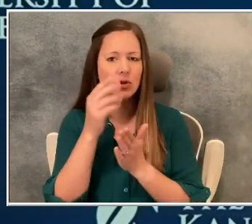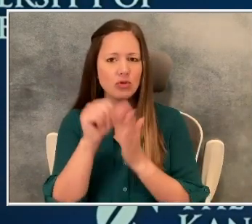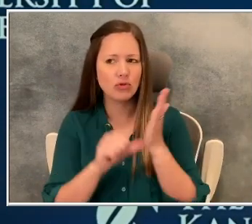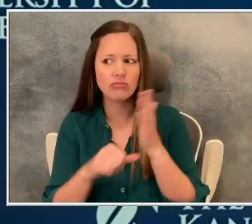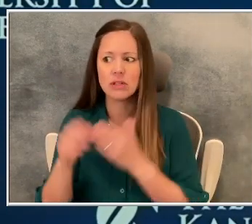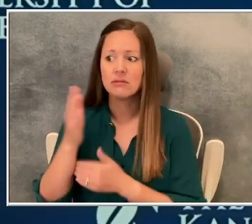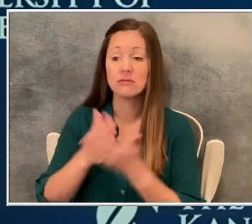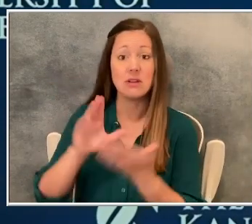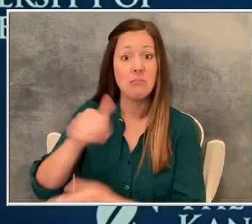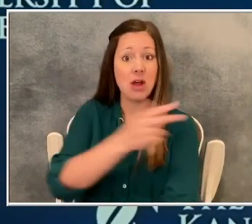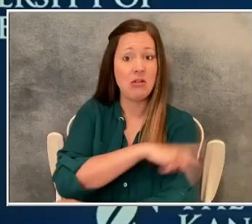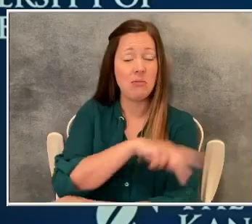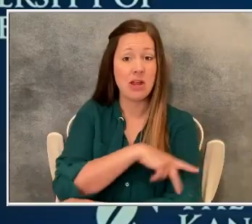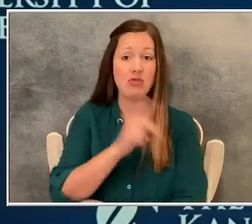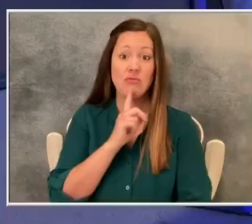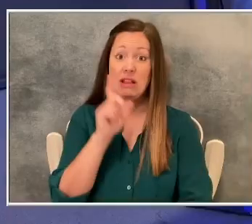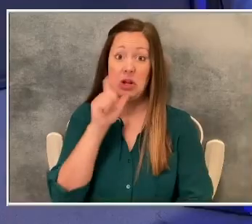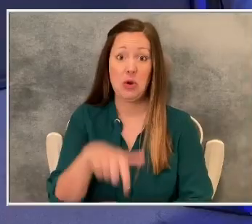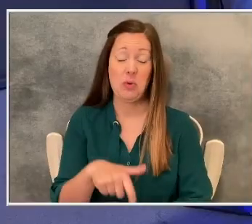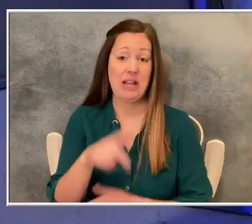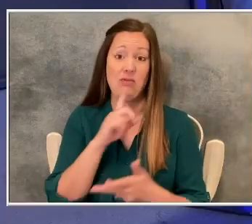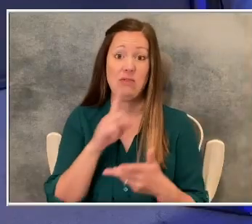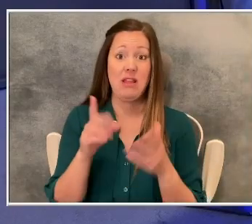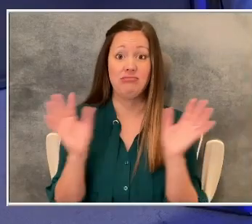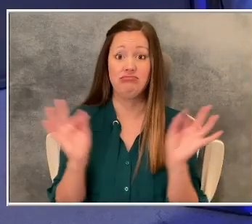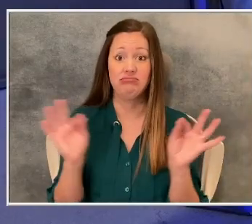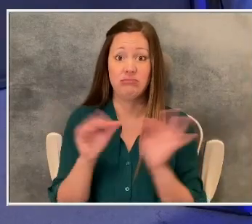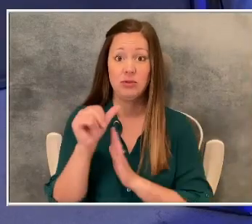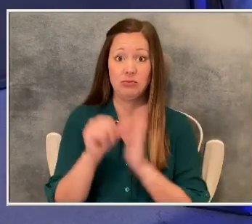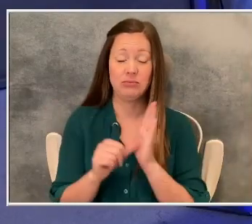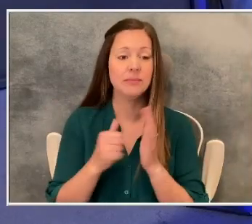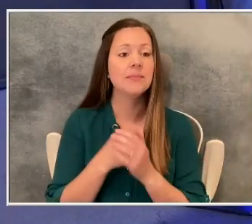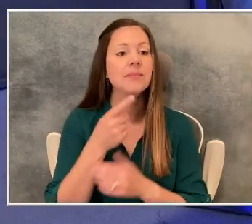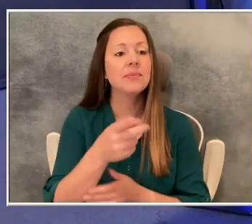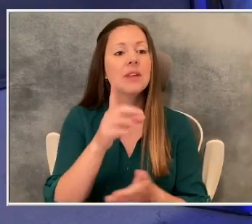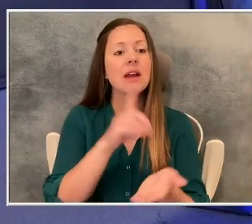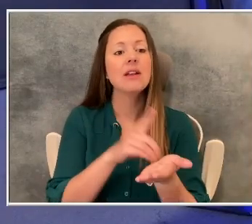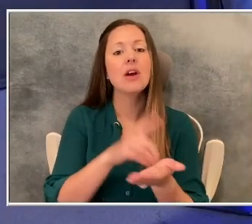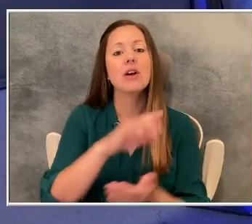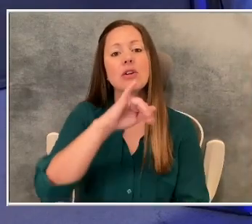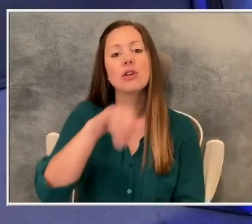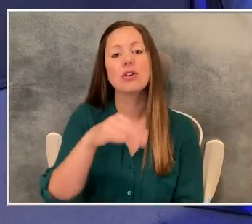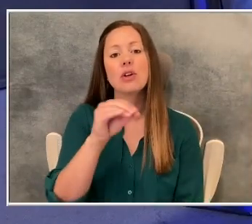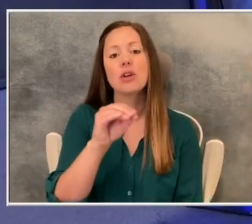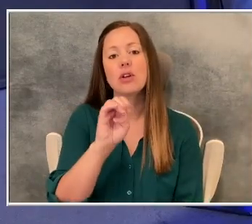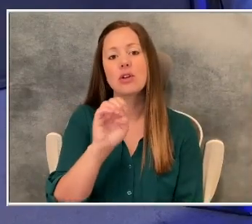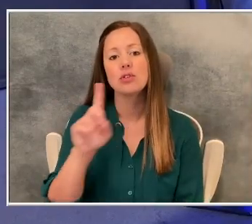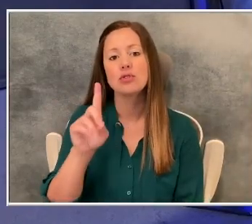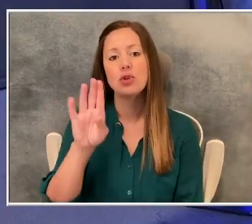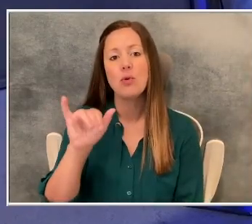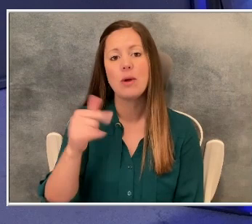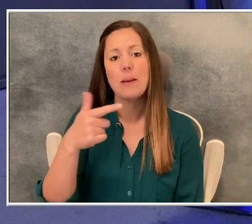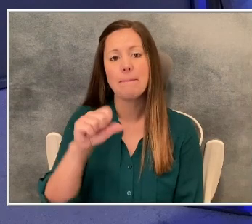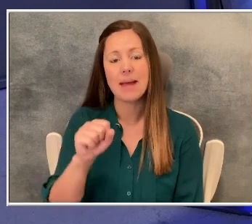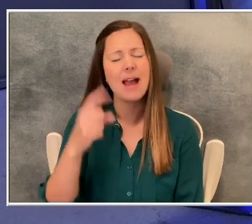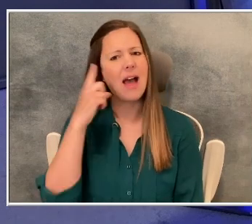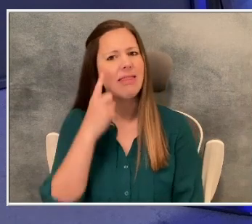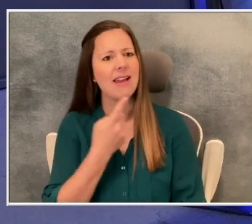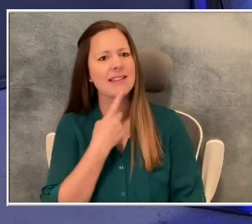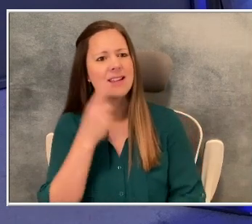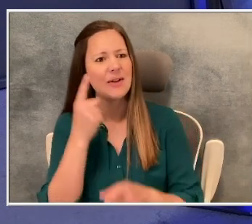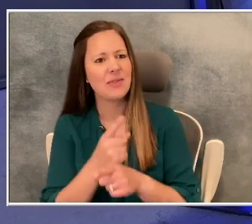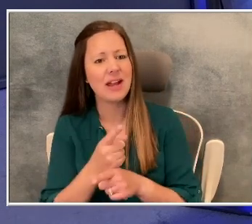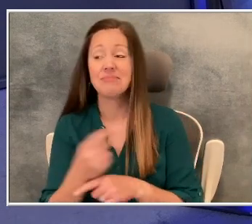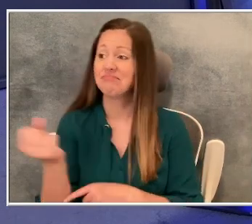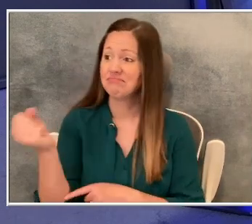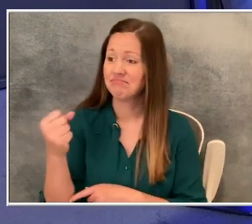minimally invasive catheter treatments. Joining today is Dr. Joed Biggs, I think I said it correctly, Gold Star, who trained at Mayo Clinic before joining